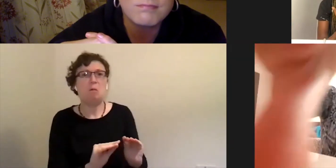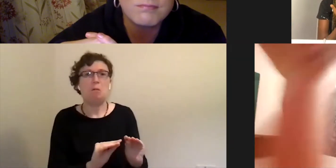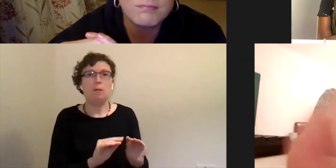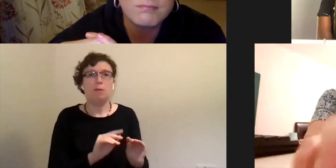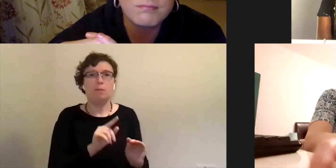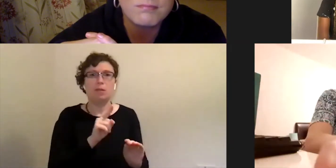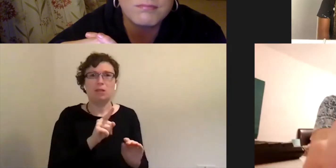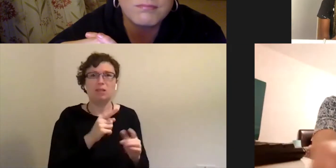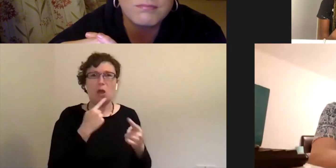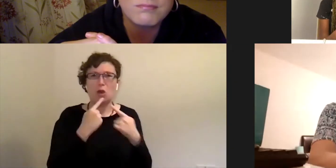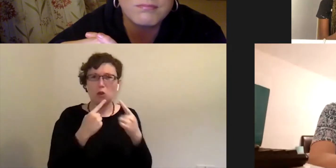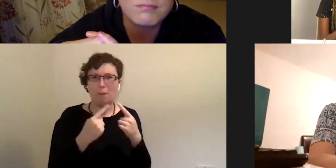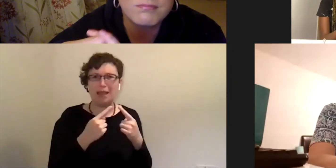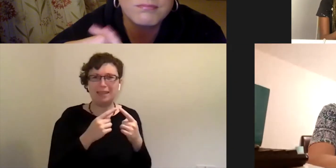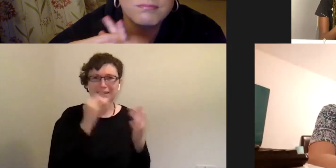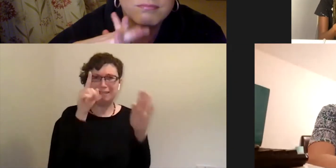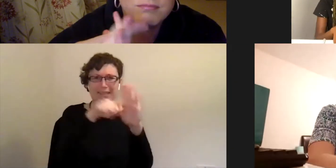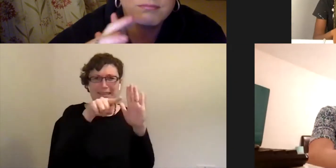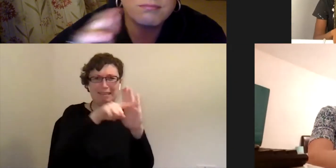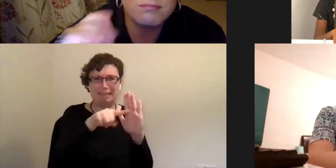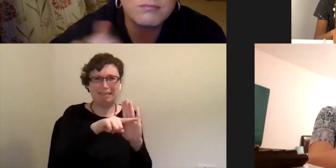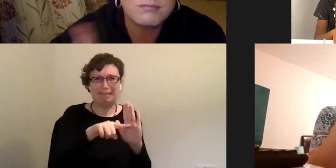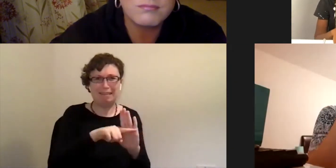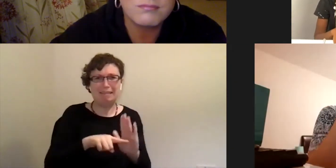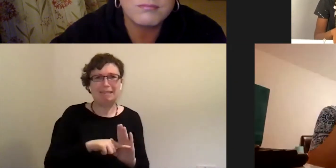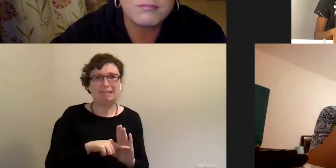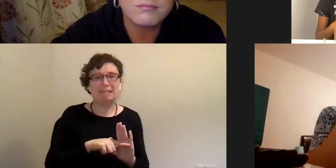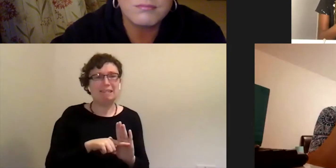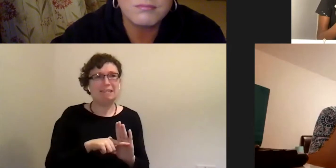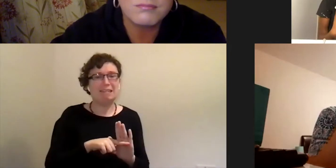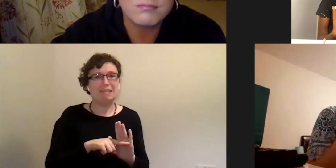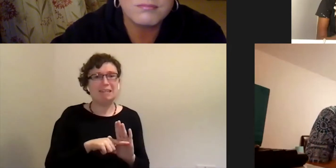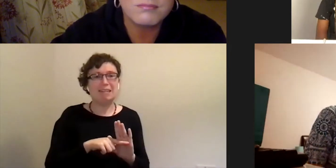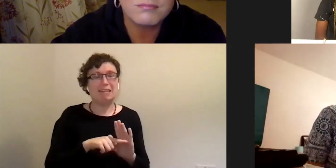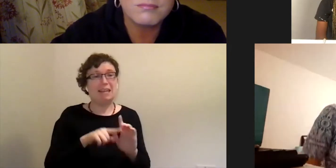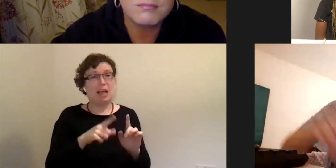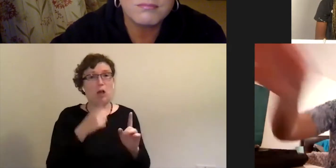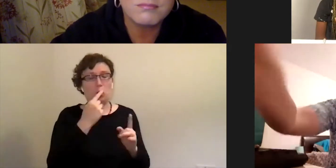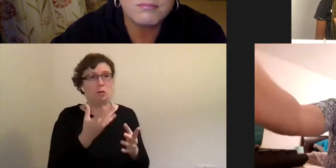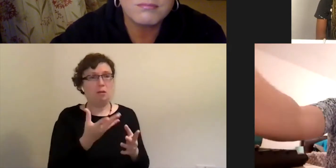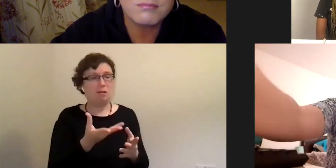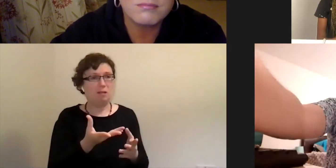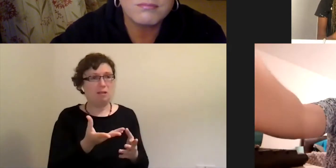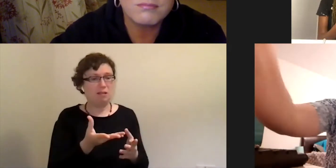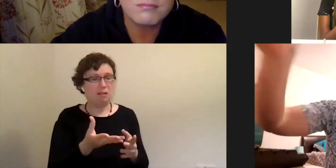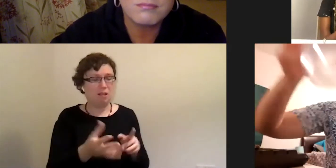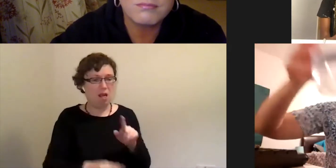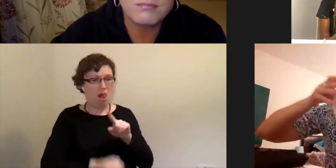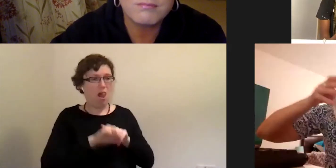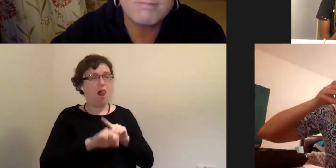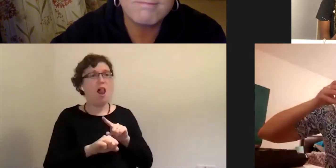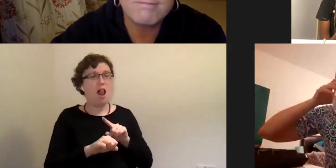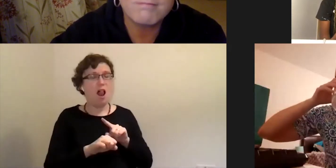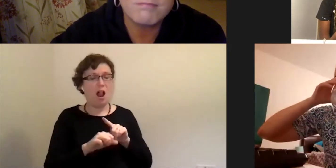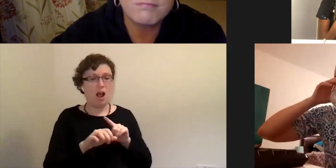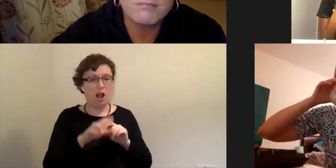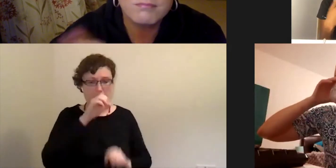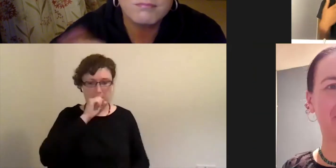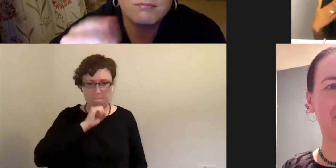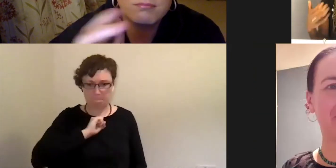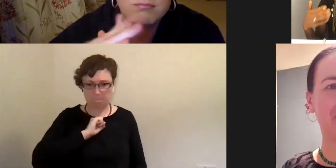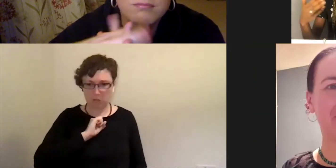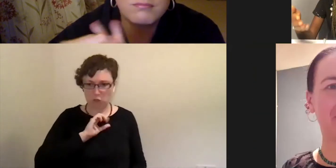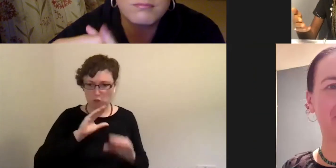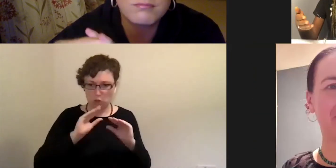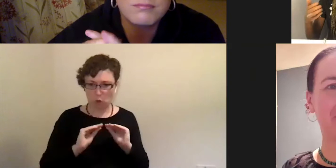could make me stop speaking out. But that would go against everything that I'm preaching. I need to use those comments to